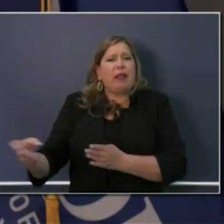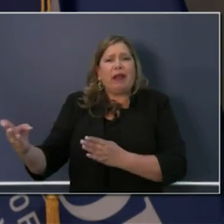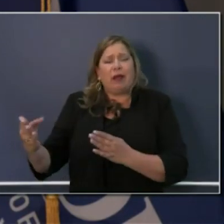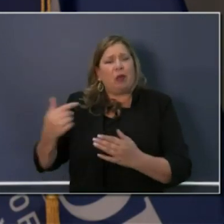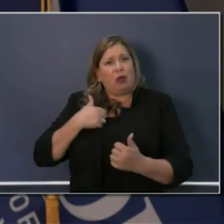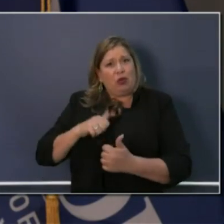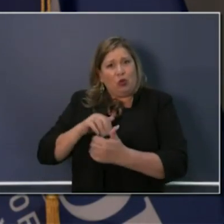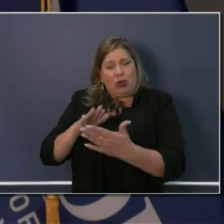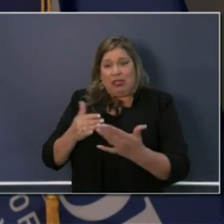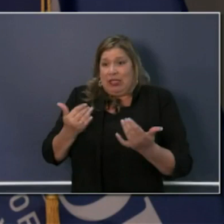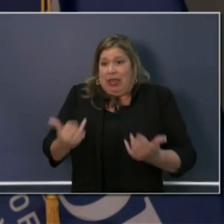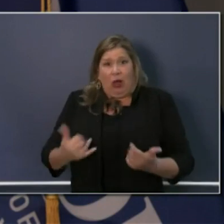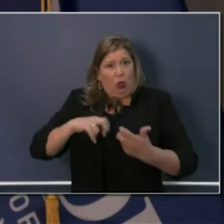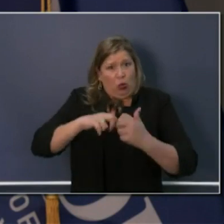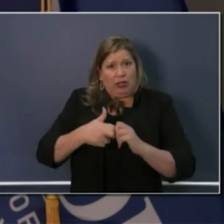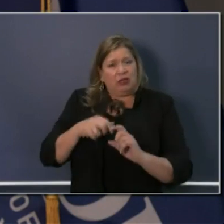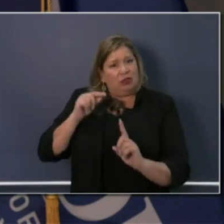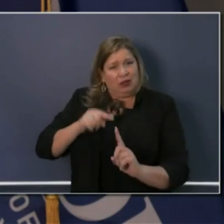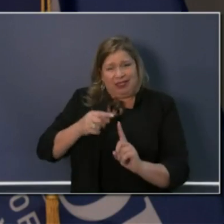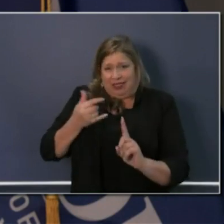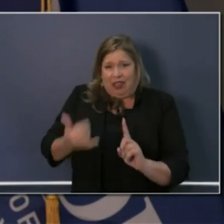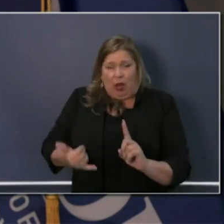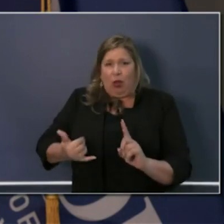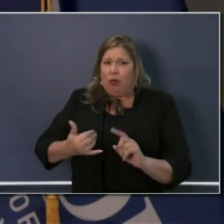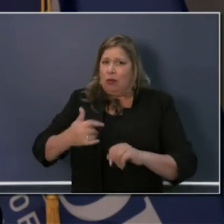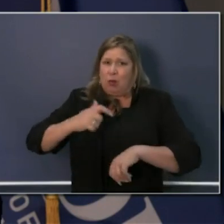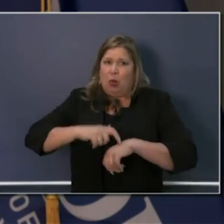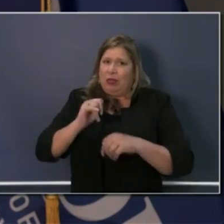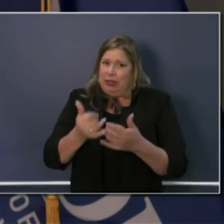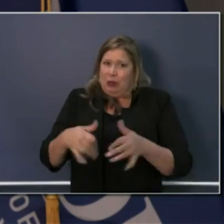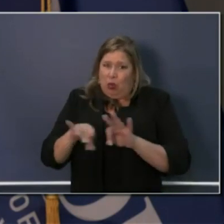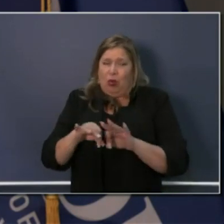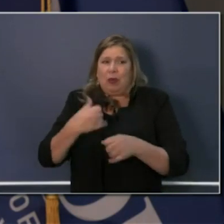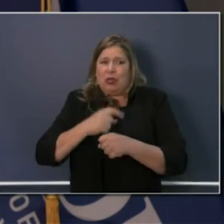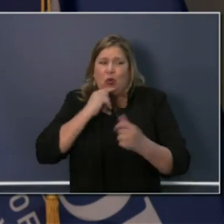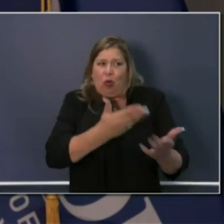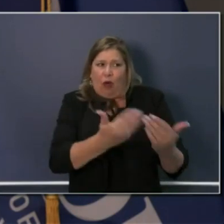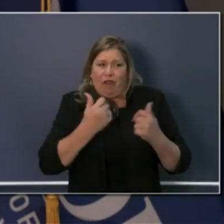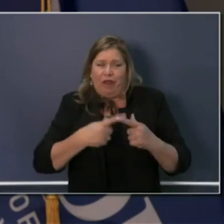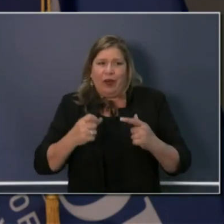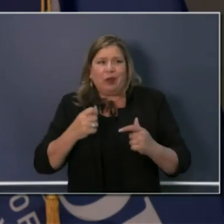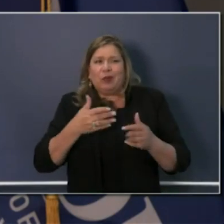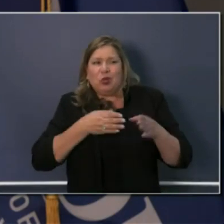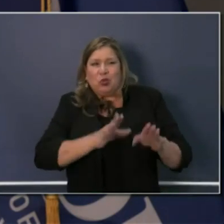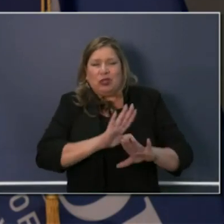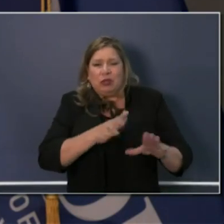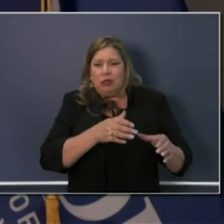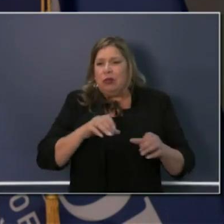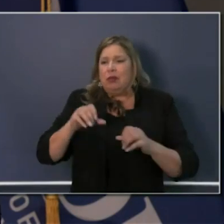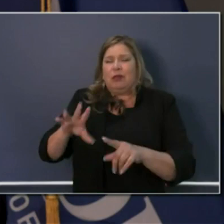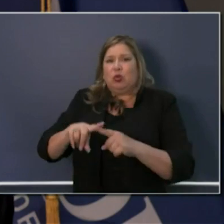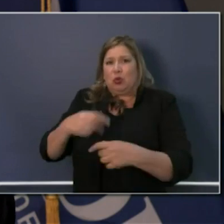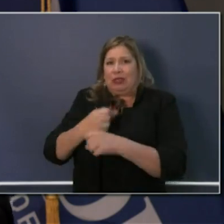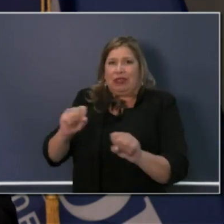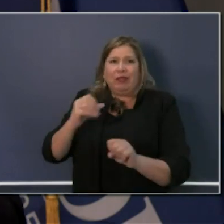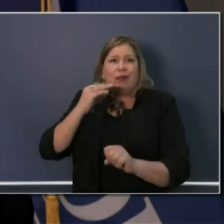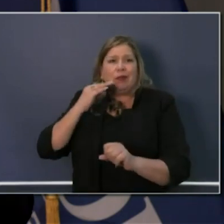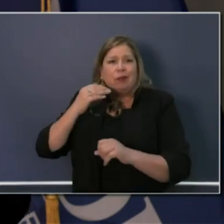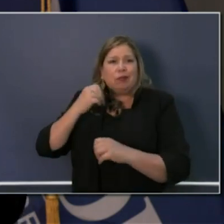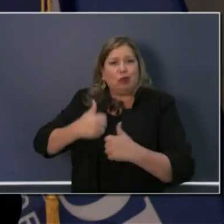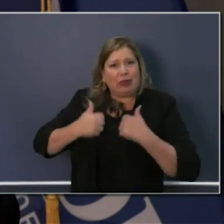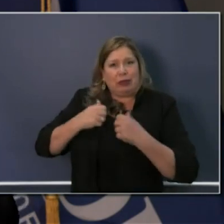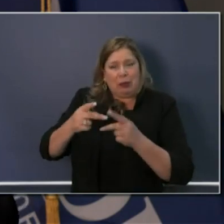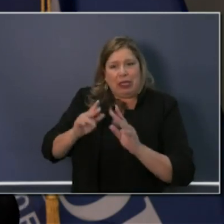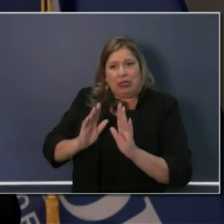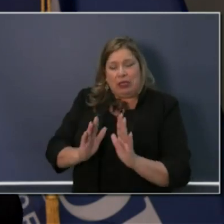the acuity of the crisis in the moment. That's getting people off the streets, getting them into these units, and then anticipate